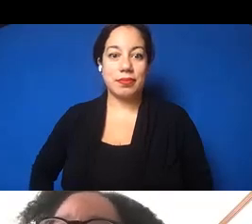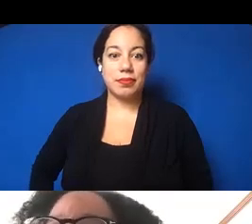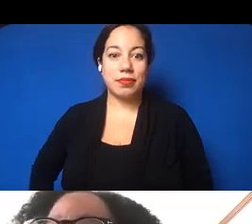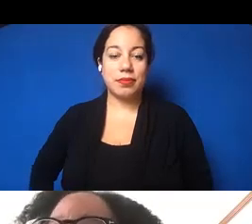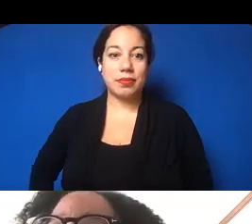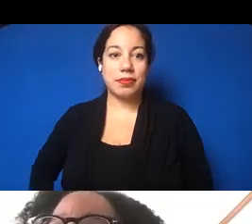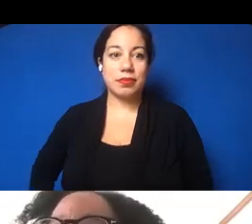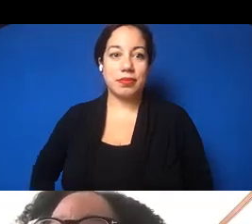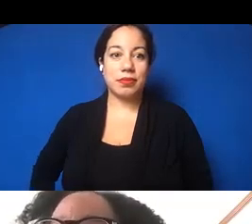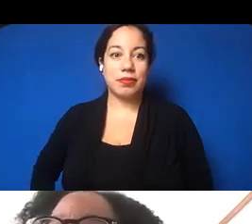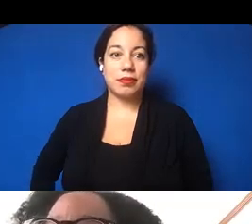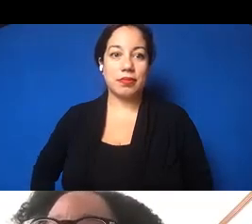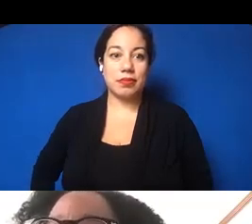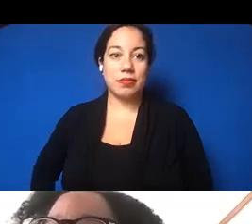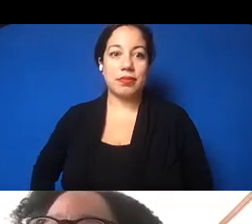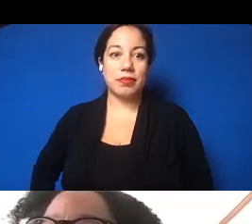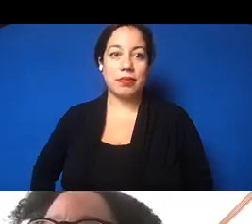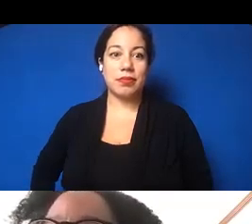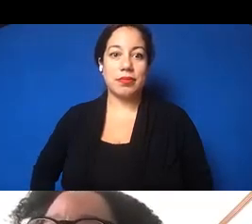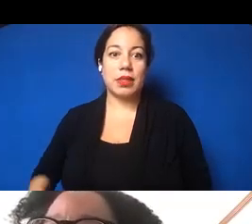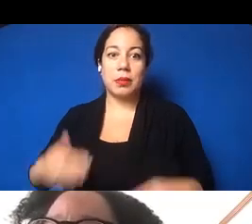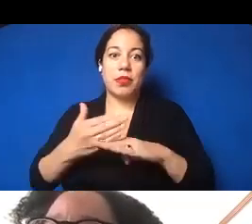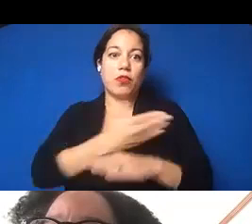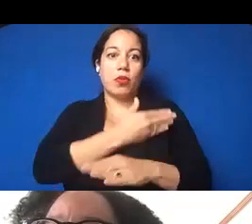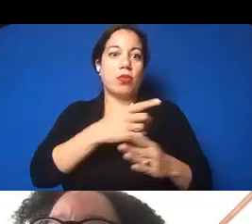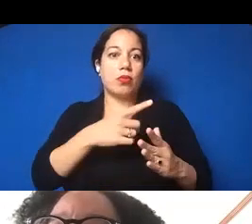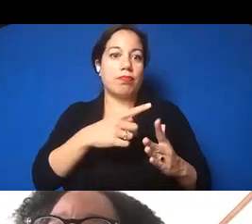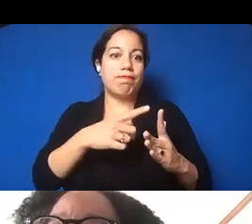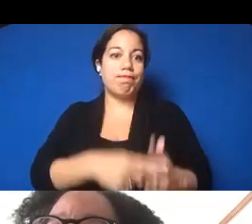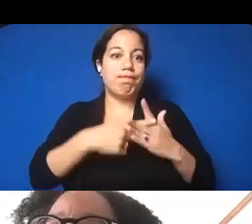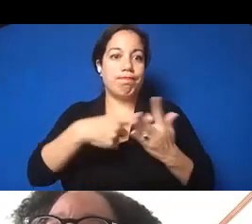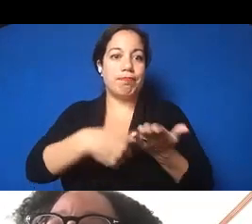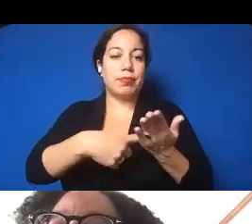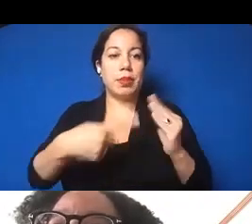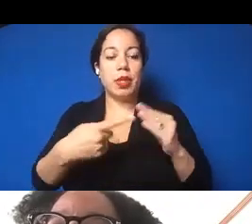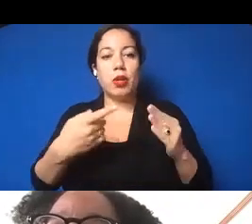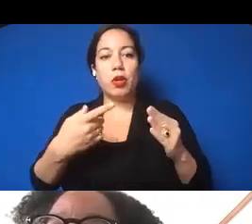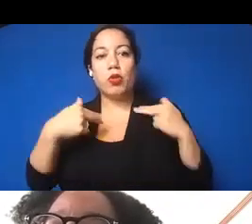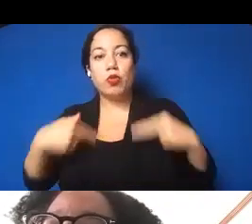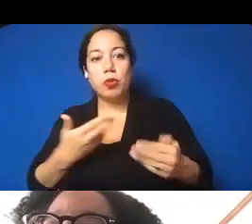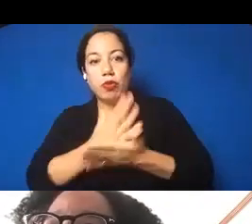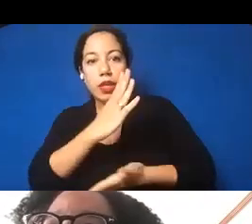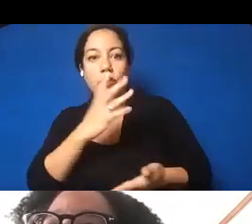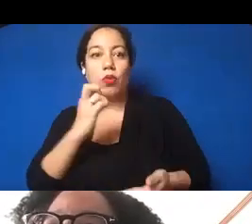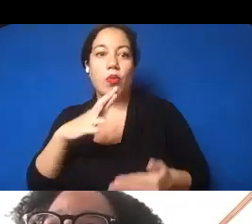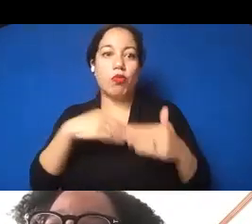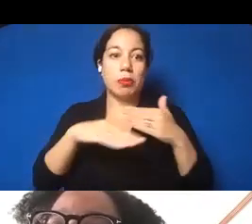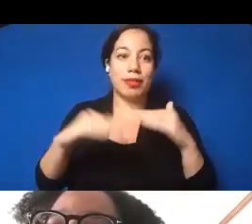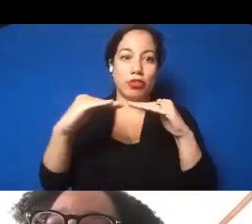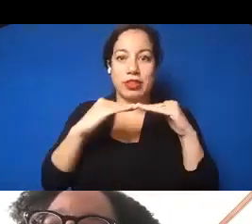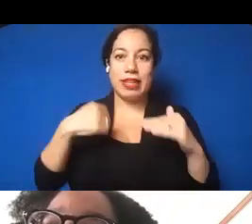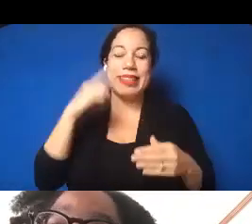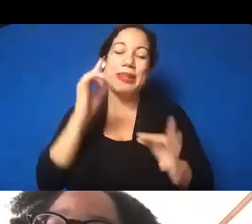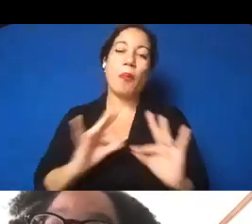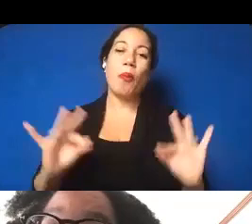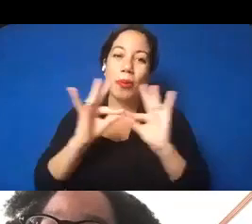So prior to wanting to have any conversation about human rights or reproductive justice, I really think it's important and